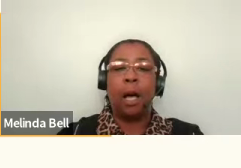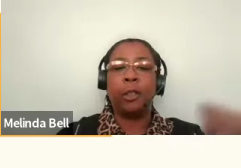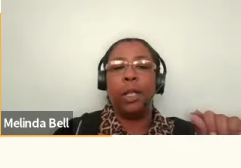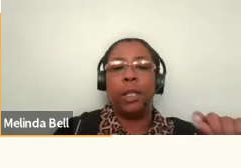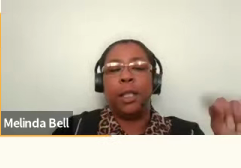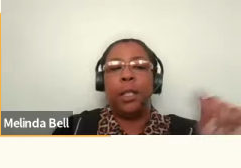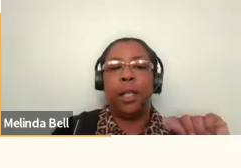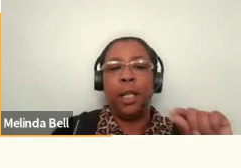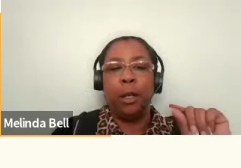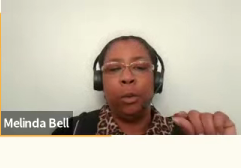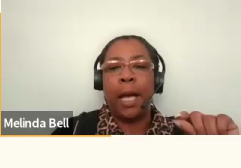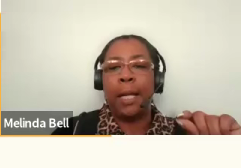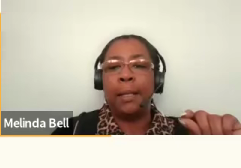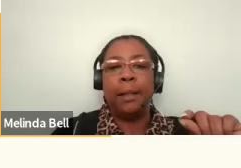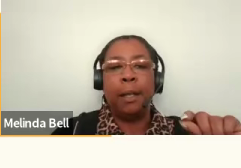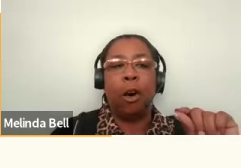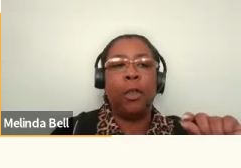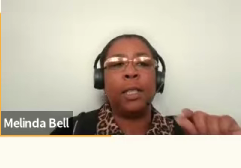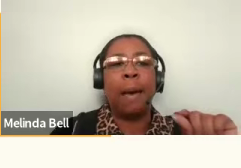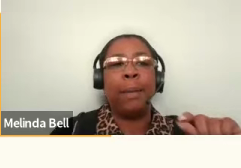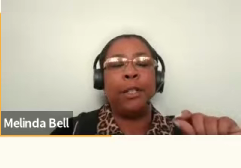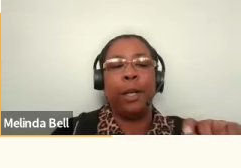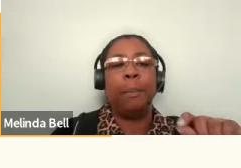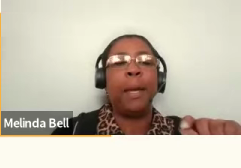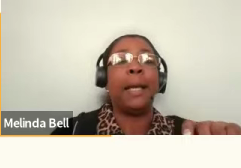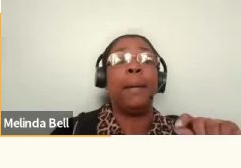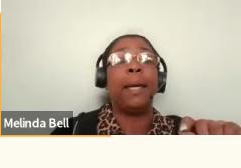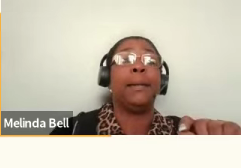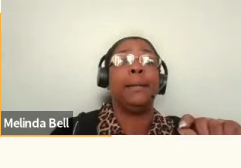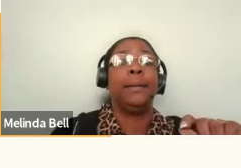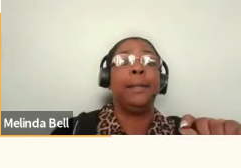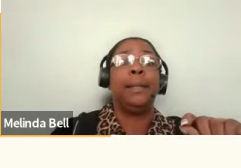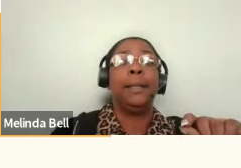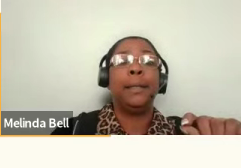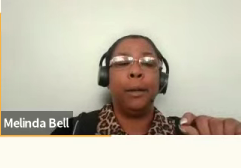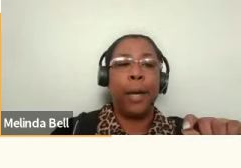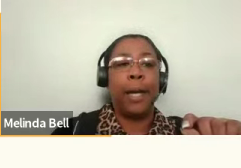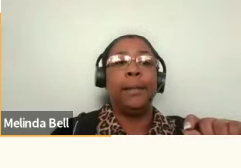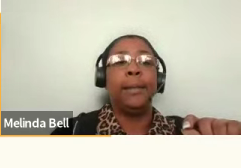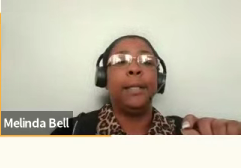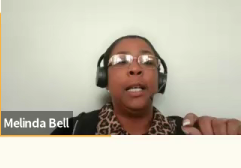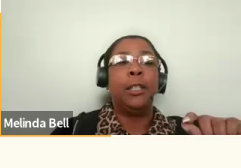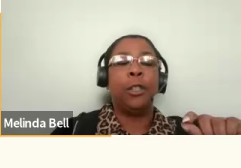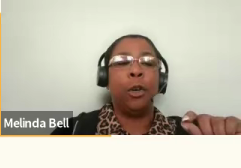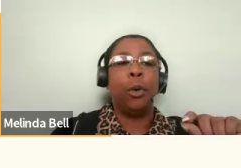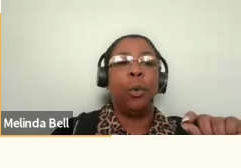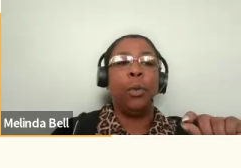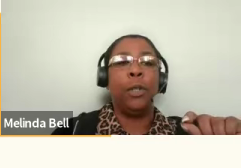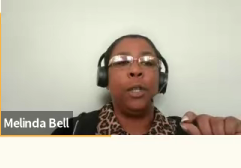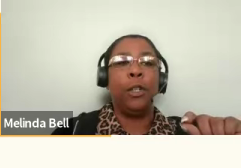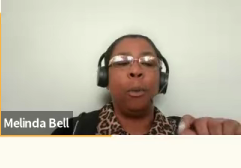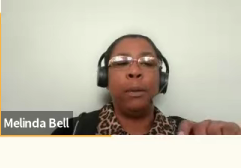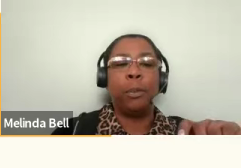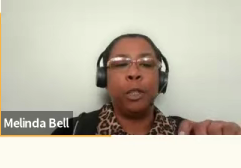I also wanted to keynote that all this happened during a pandemic. Okay.